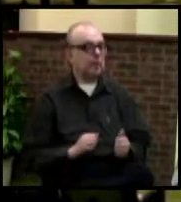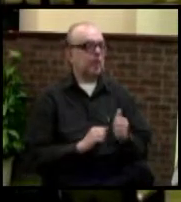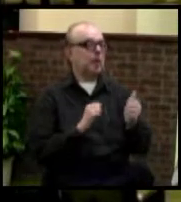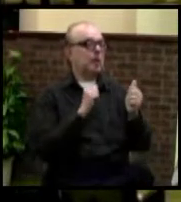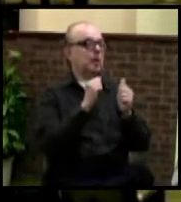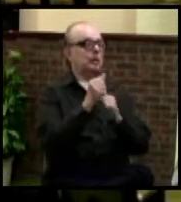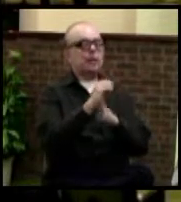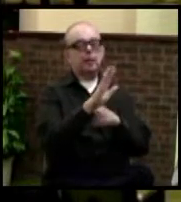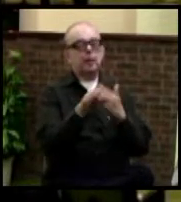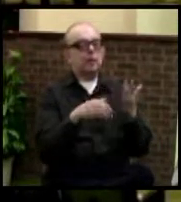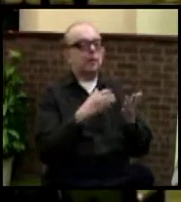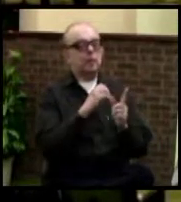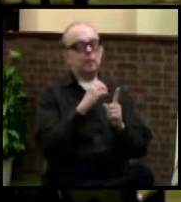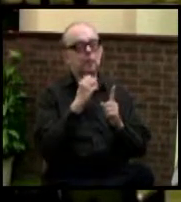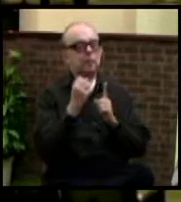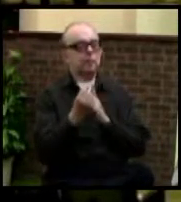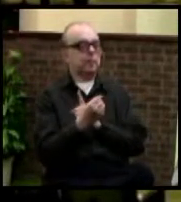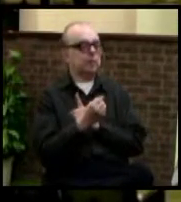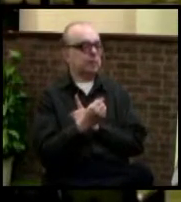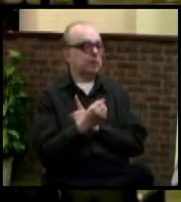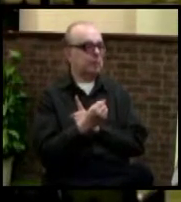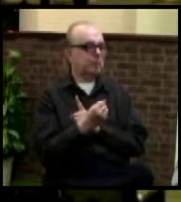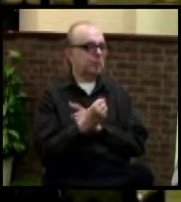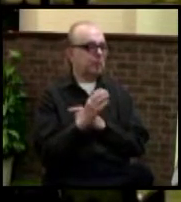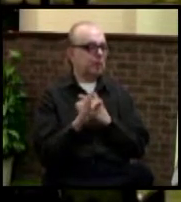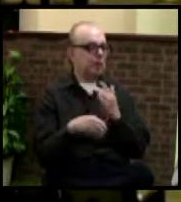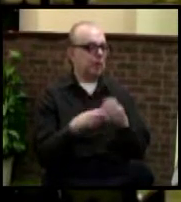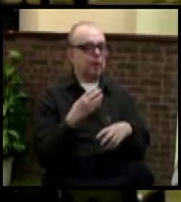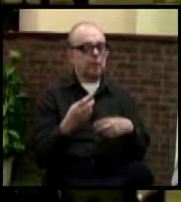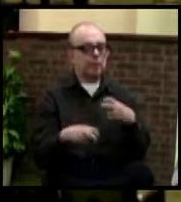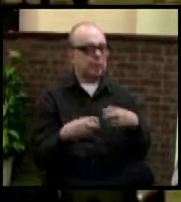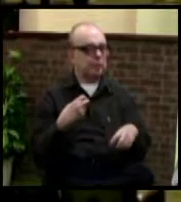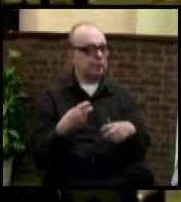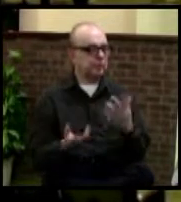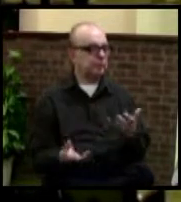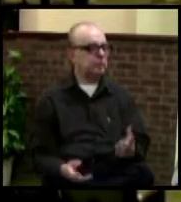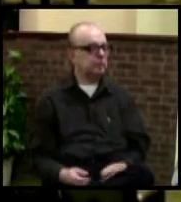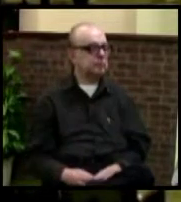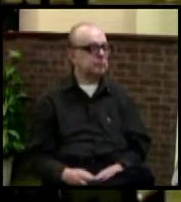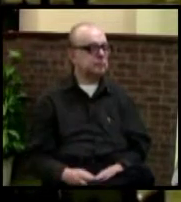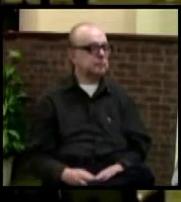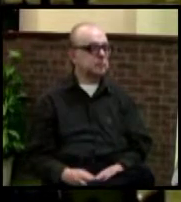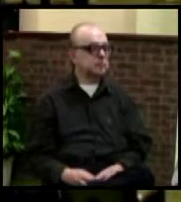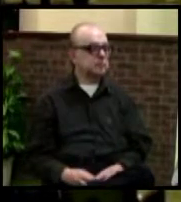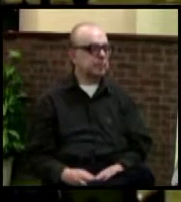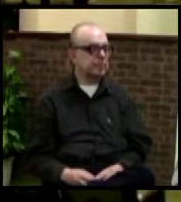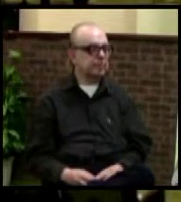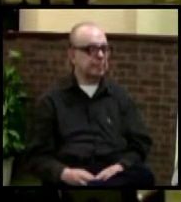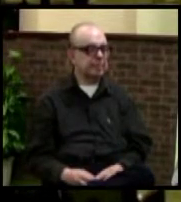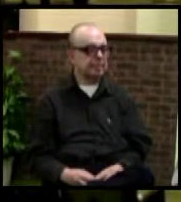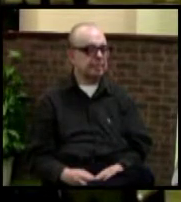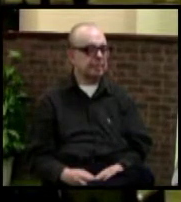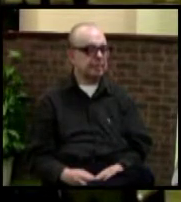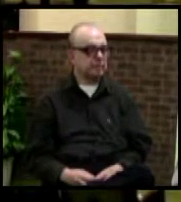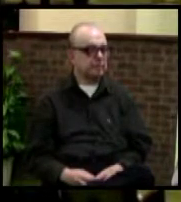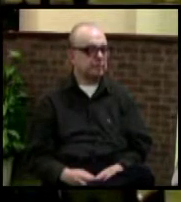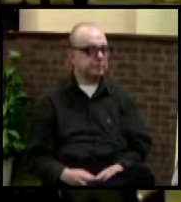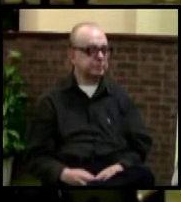that surpasses all of the circumstances, all of the issues, all of the problems,